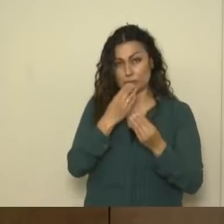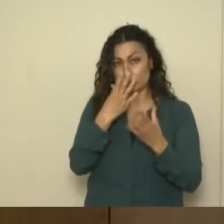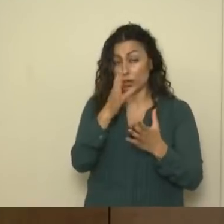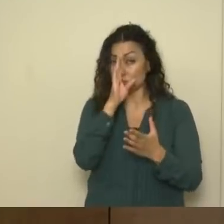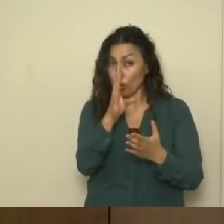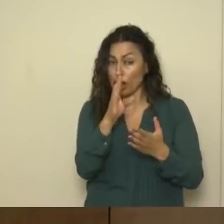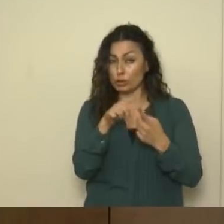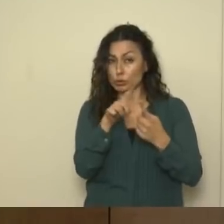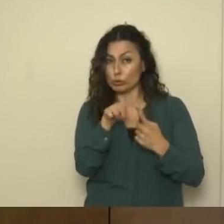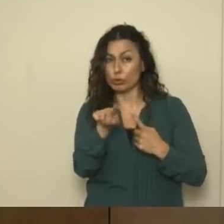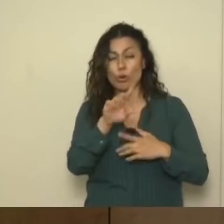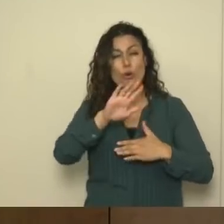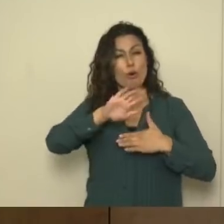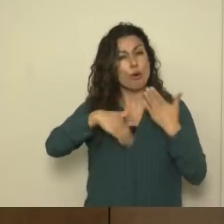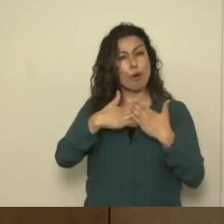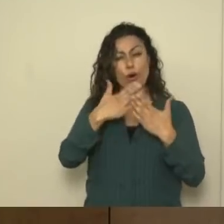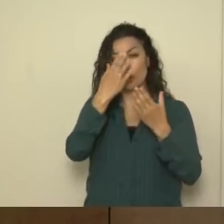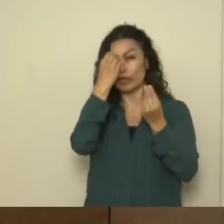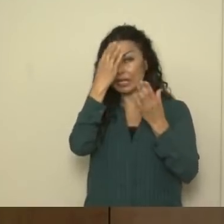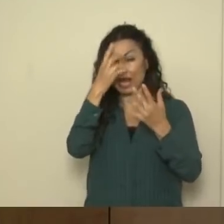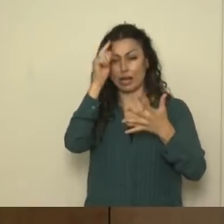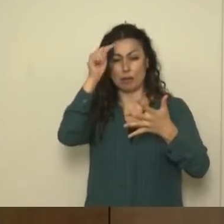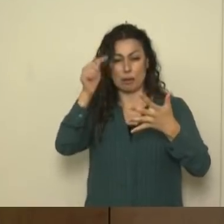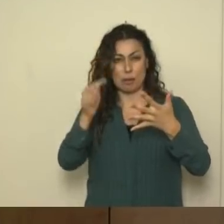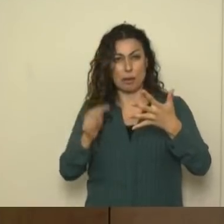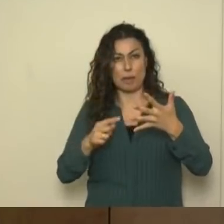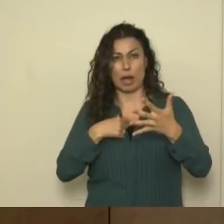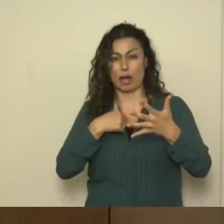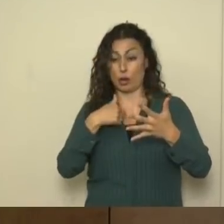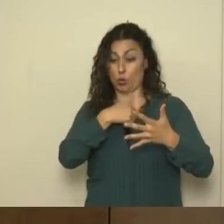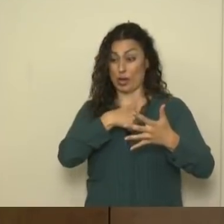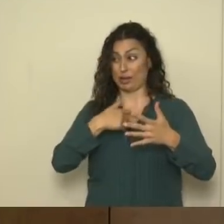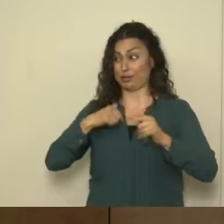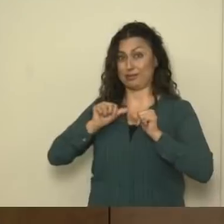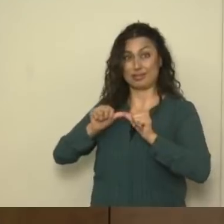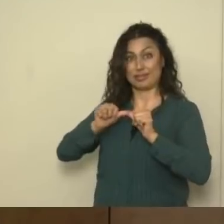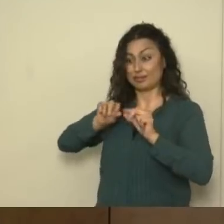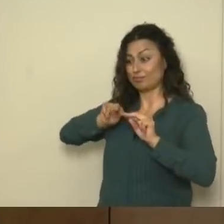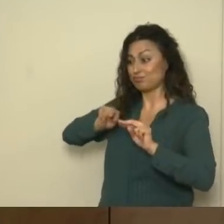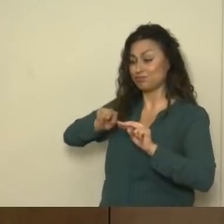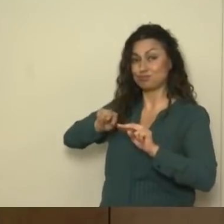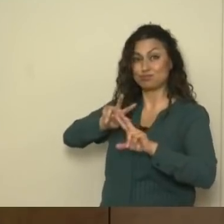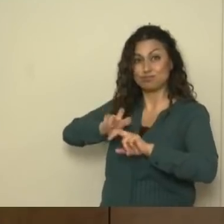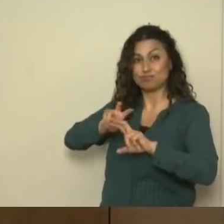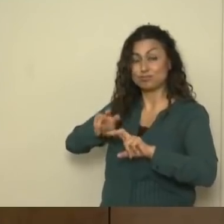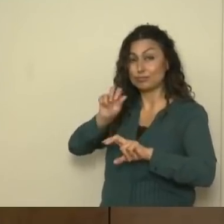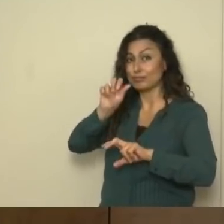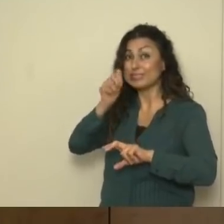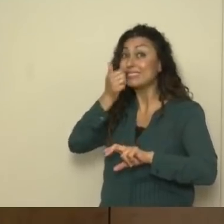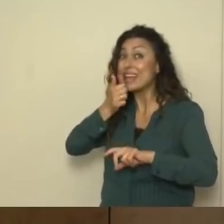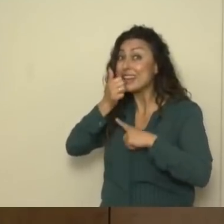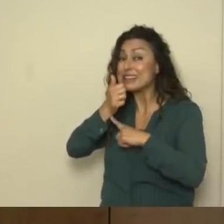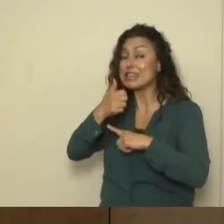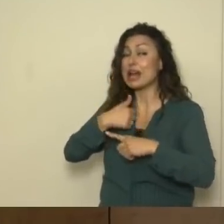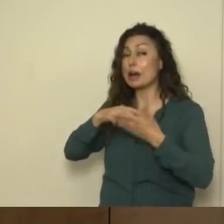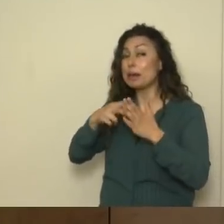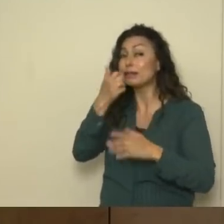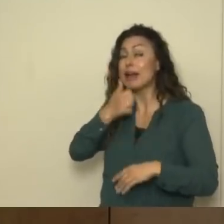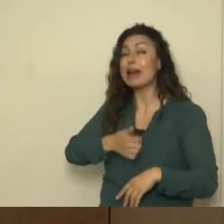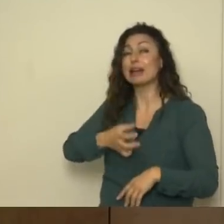directly all of the data points and information that we analyze daily. And when I mean daily,